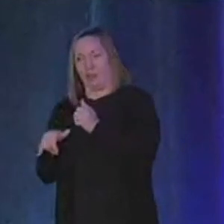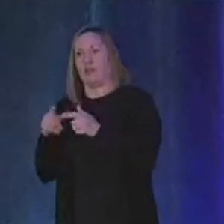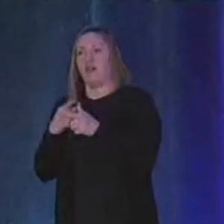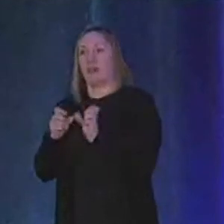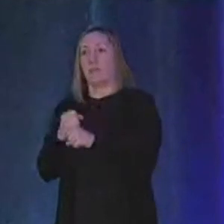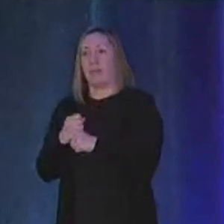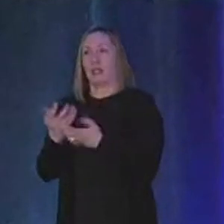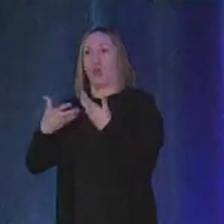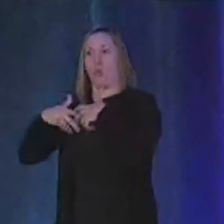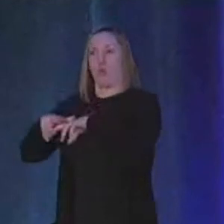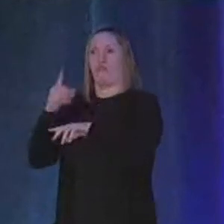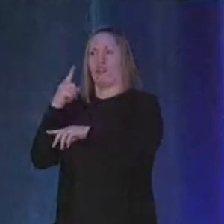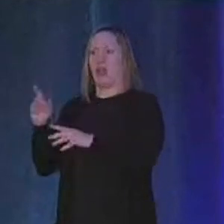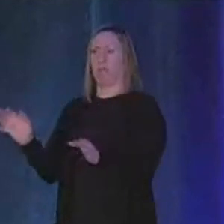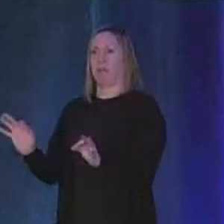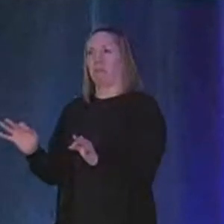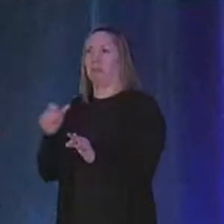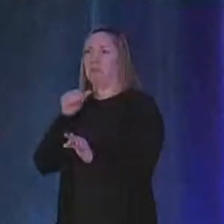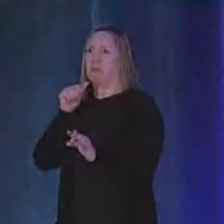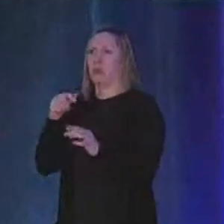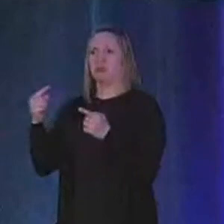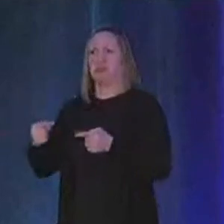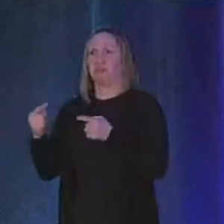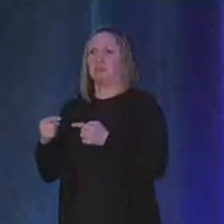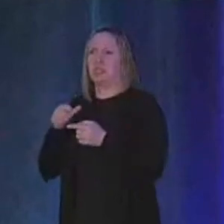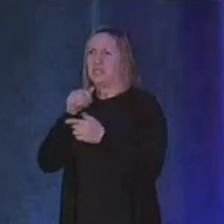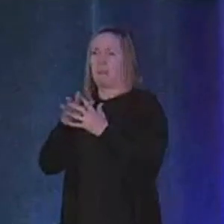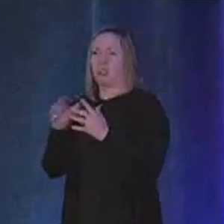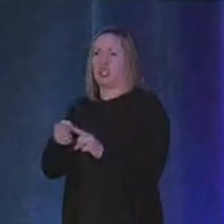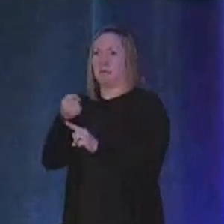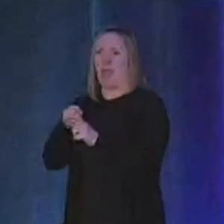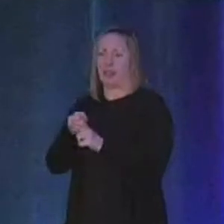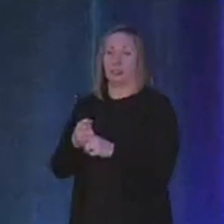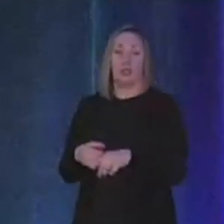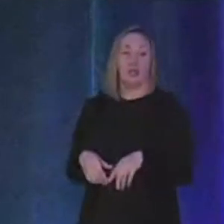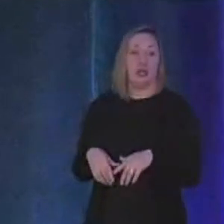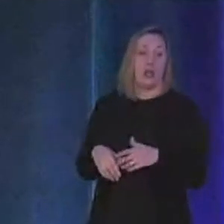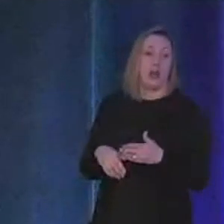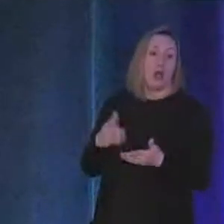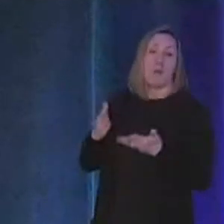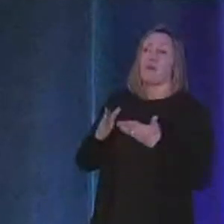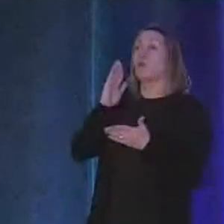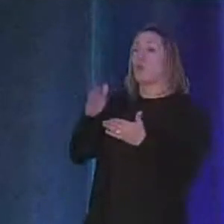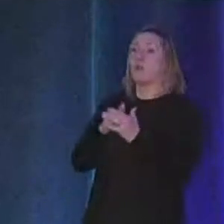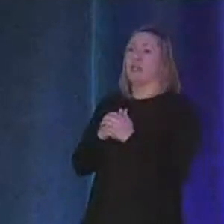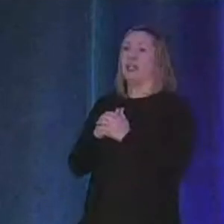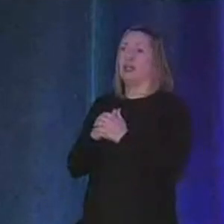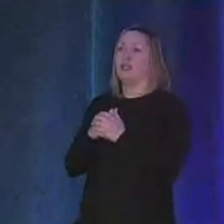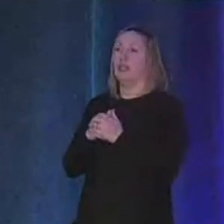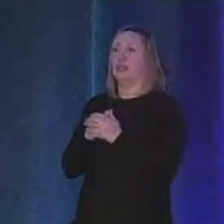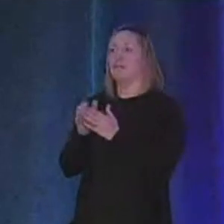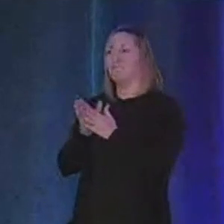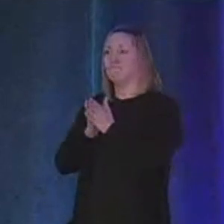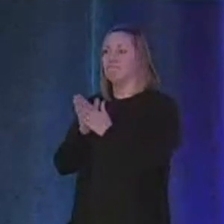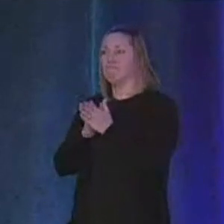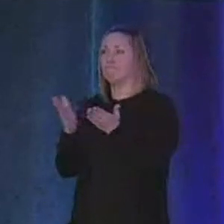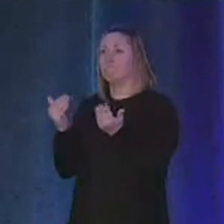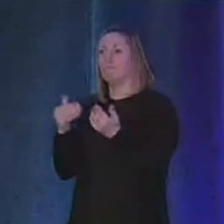make it work for them with like minimum friction and maximum impact. They're probably going to be the ones writing like all the customer reviews for